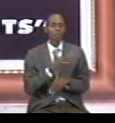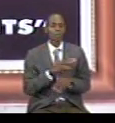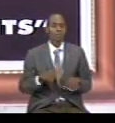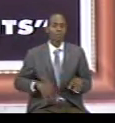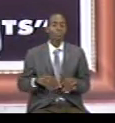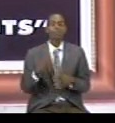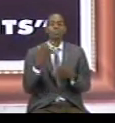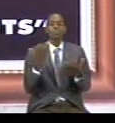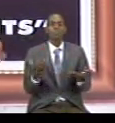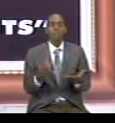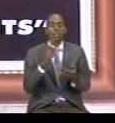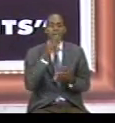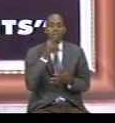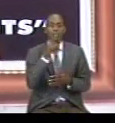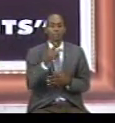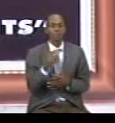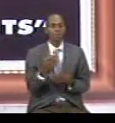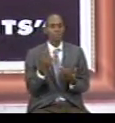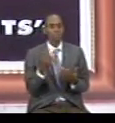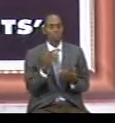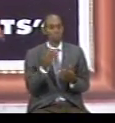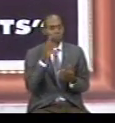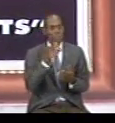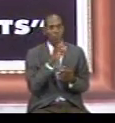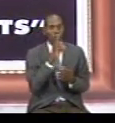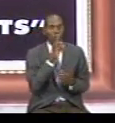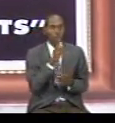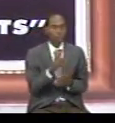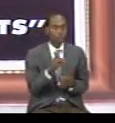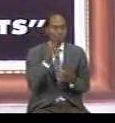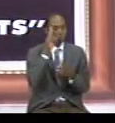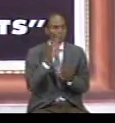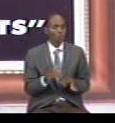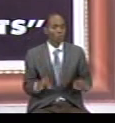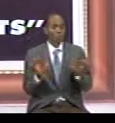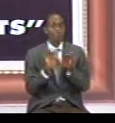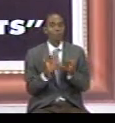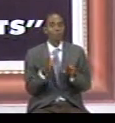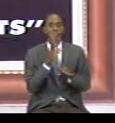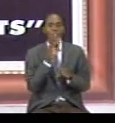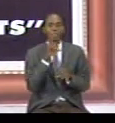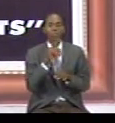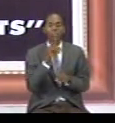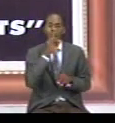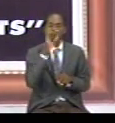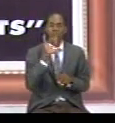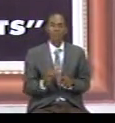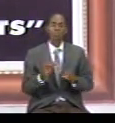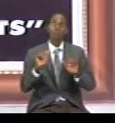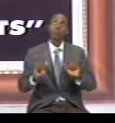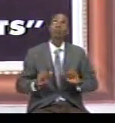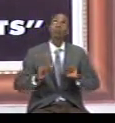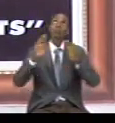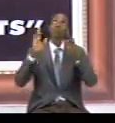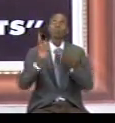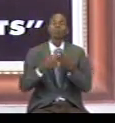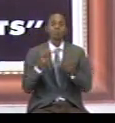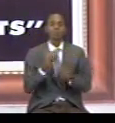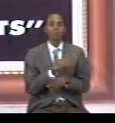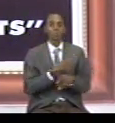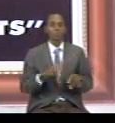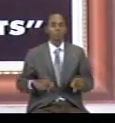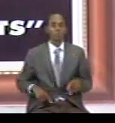real children of God? The privilege of the people who are really committed unto the Lord? What's the privilege of the people who are